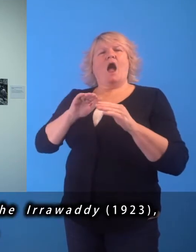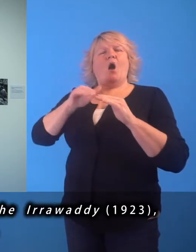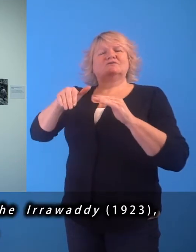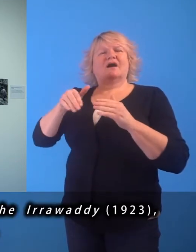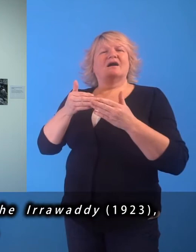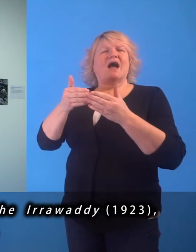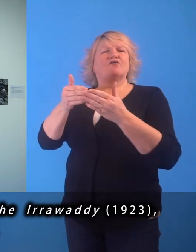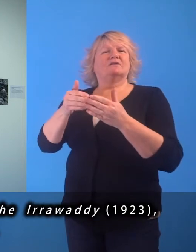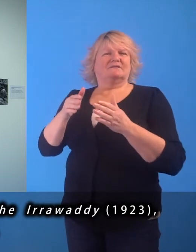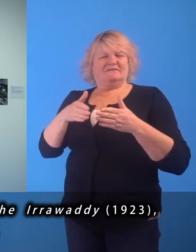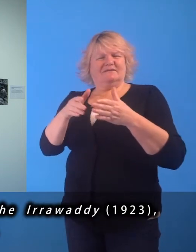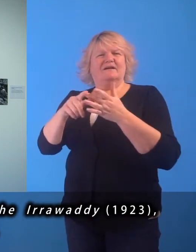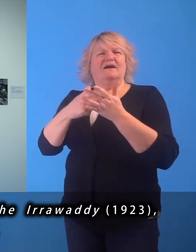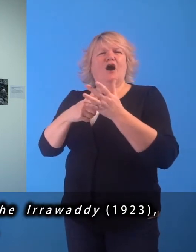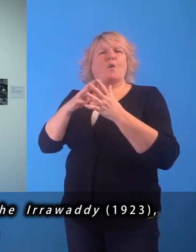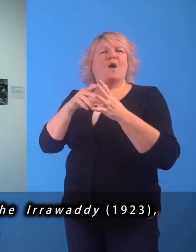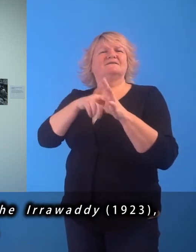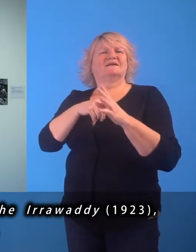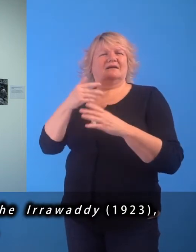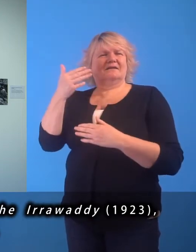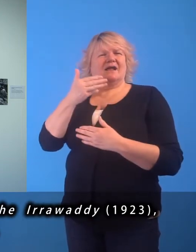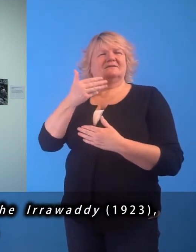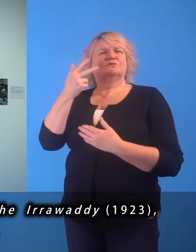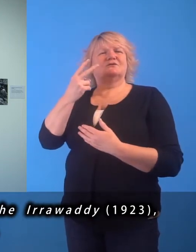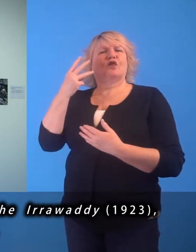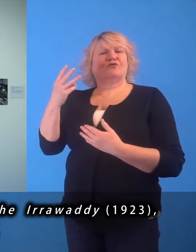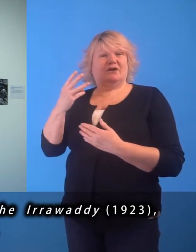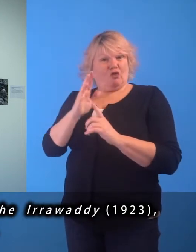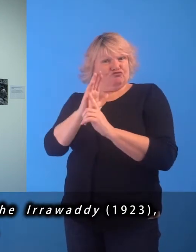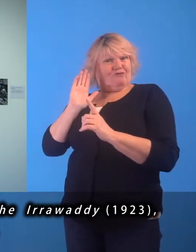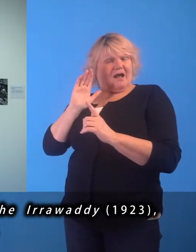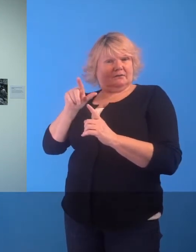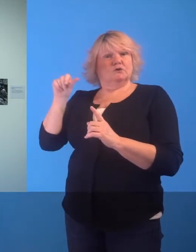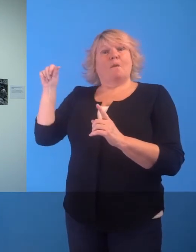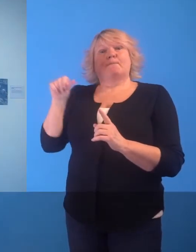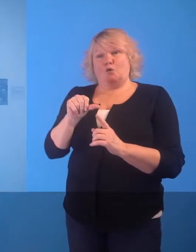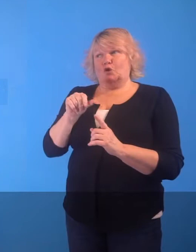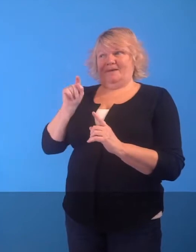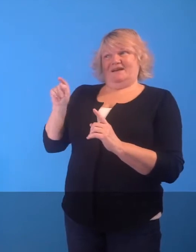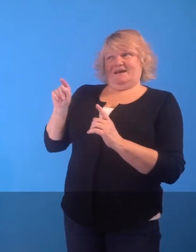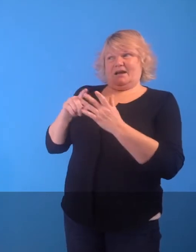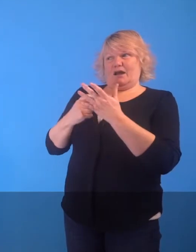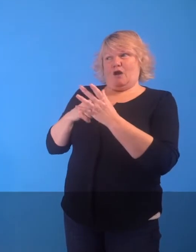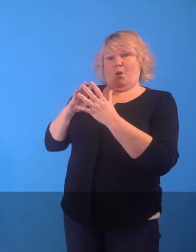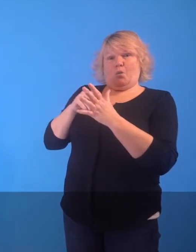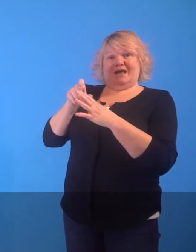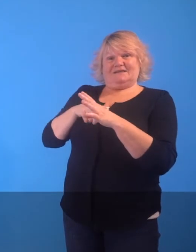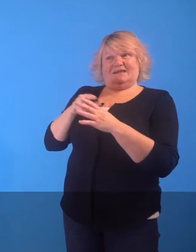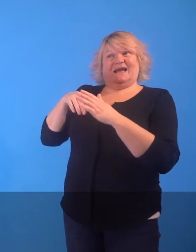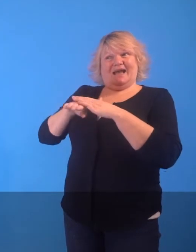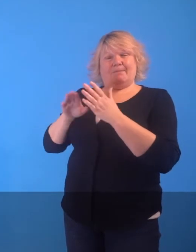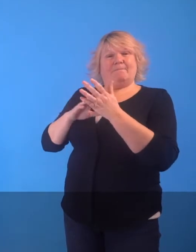Water carriers on the banks of the Irrawaddy, 1923, on the right, supposedly represents